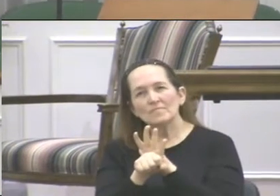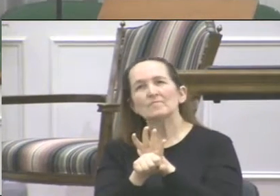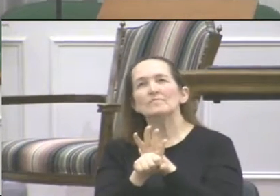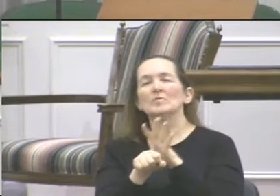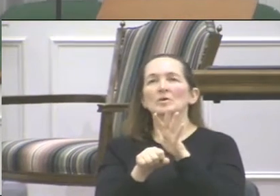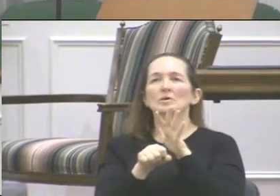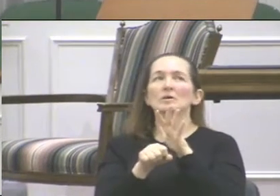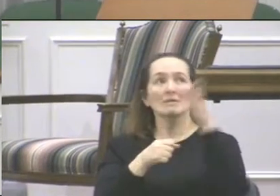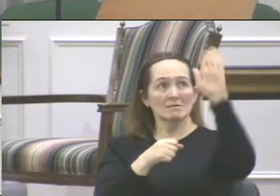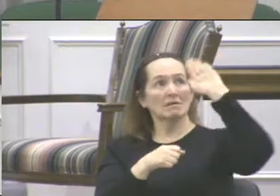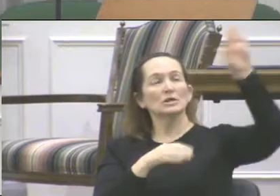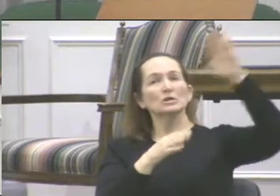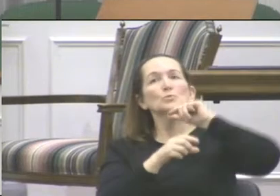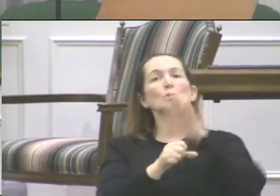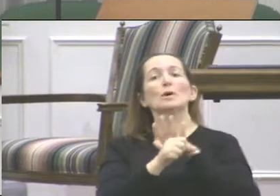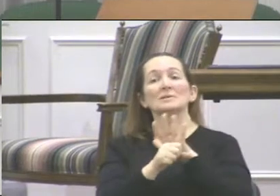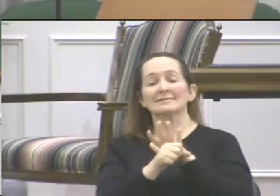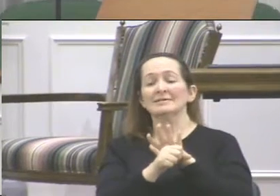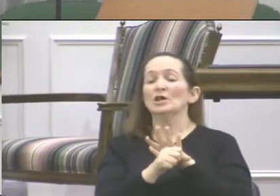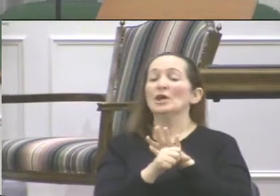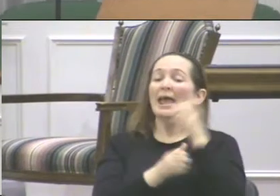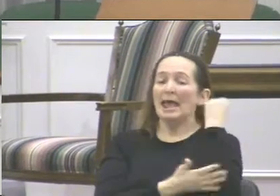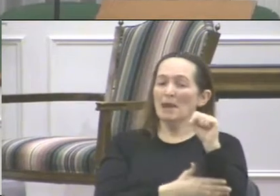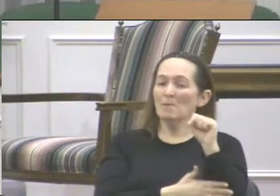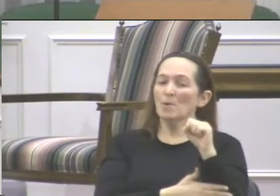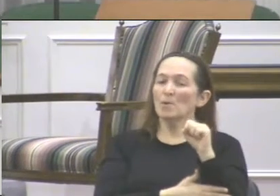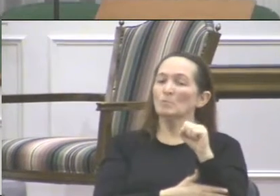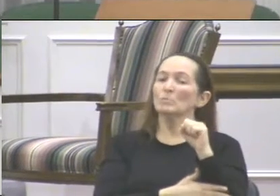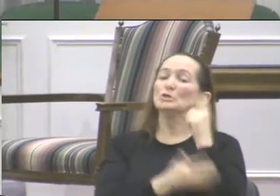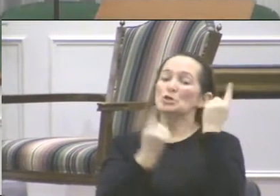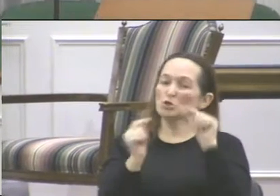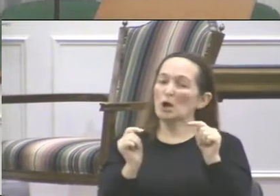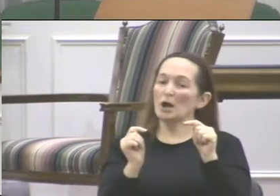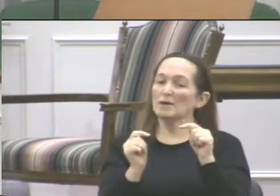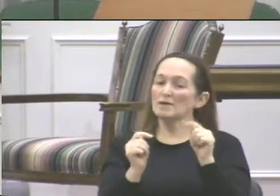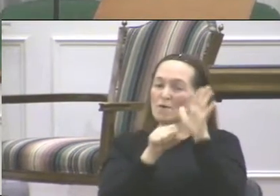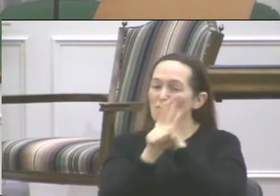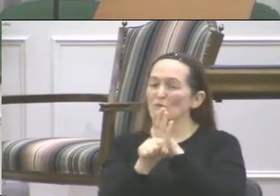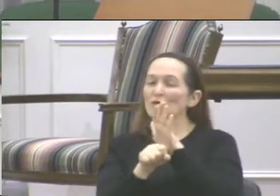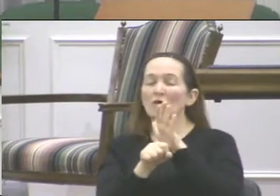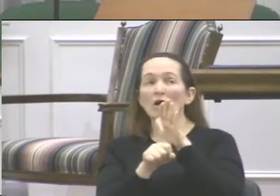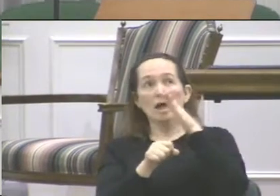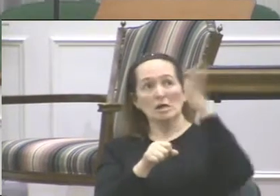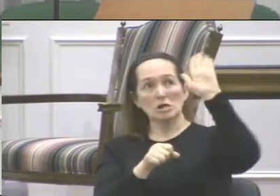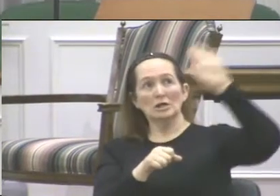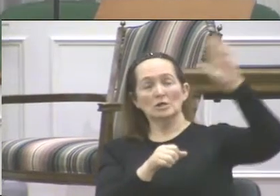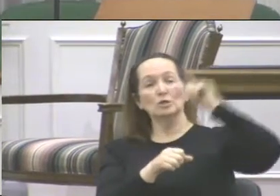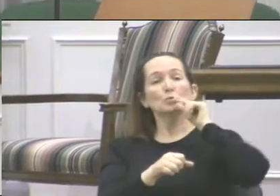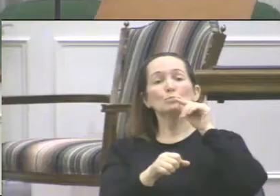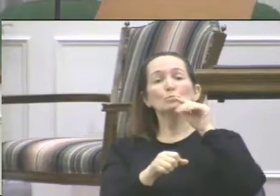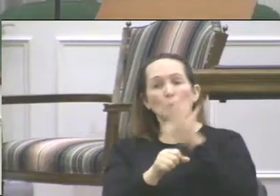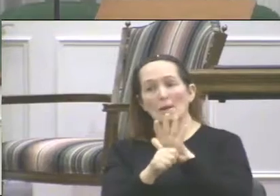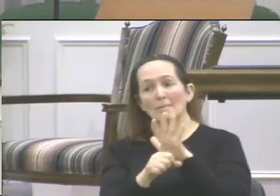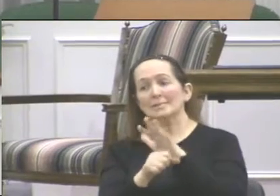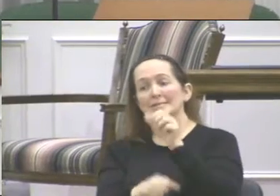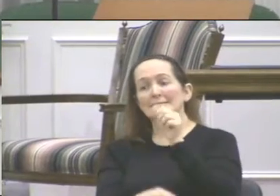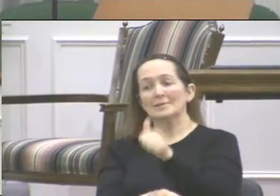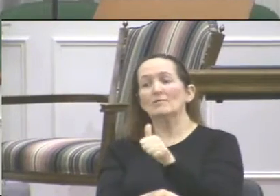he began to be determined to fulfill God's promise himself. God had promised to make a great nation through Abraham.